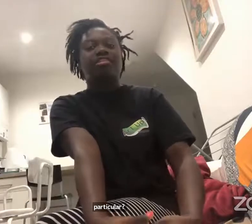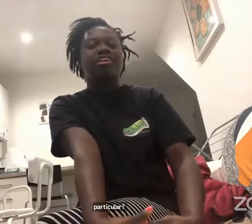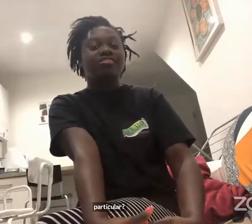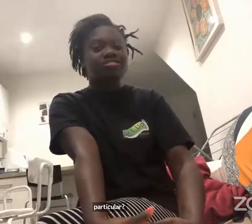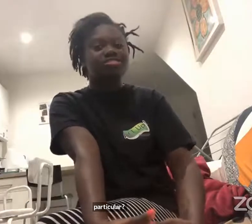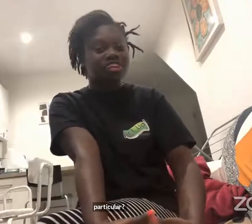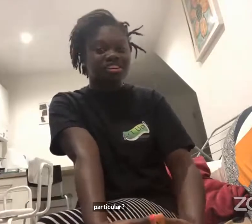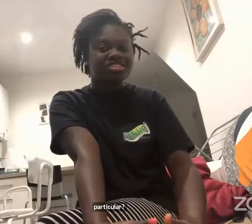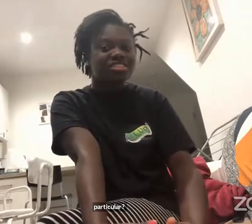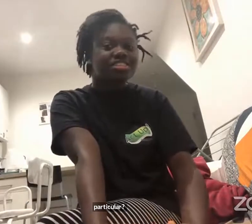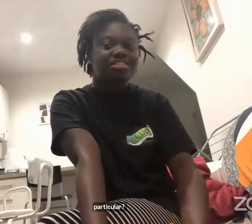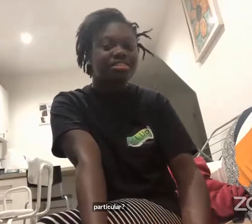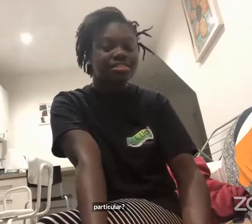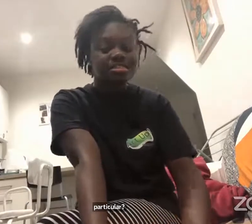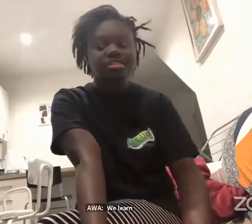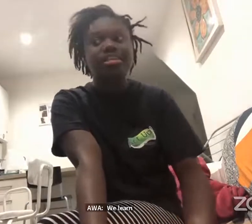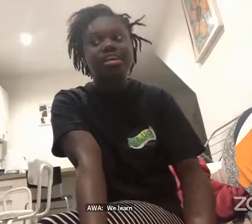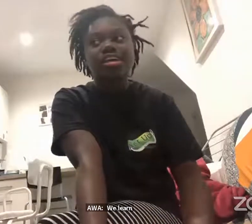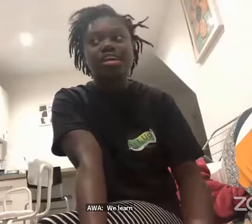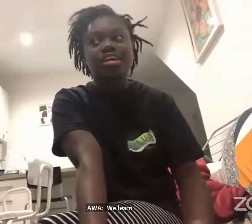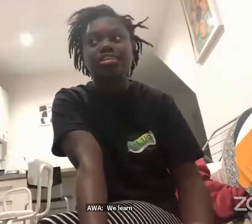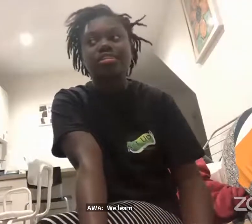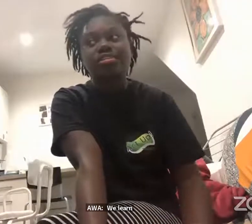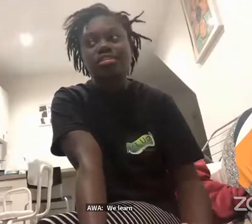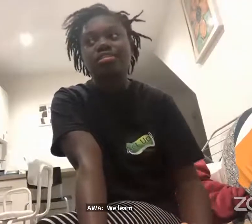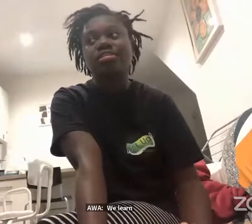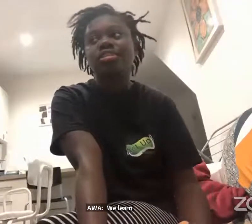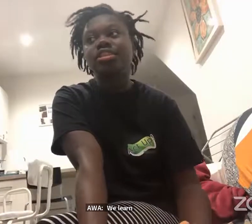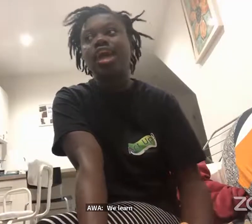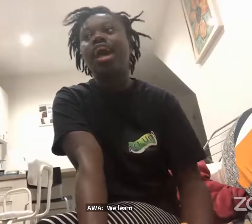a lot of shots.